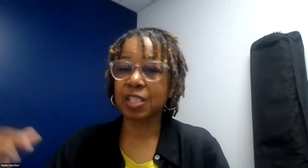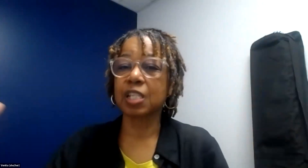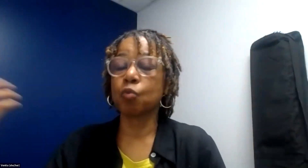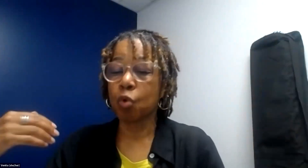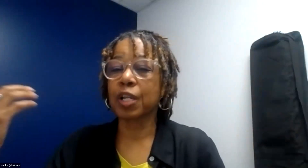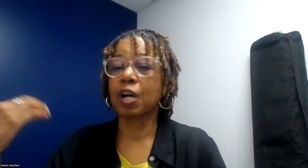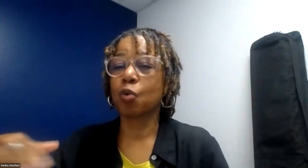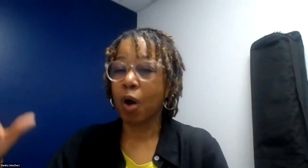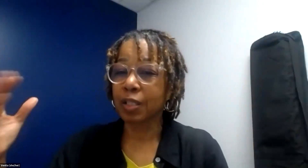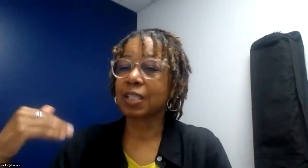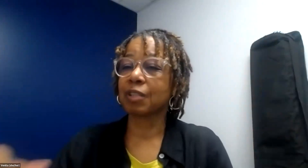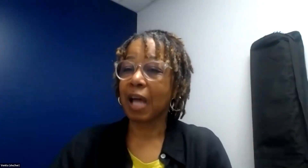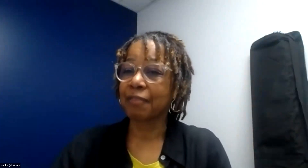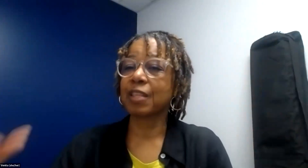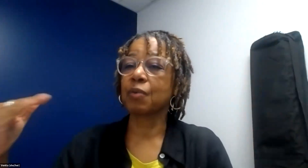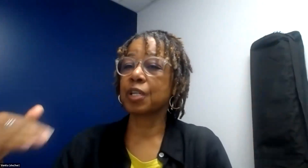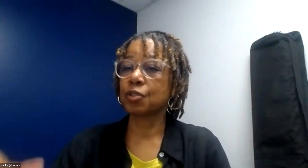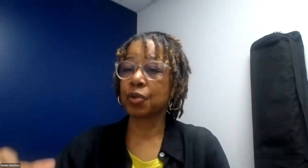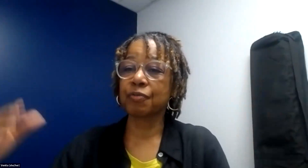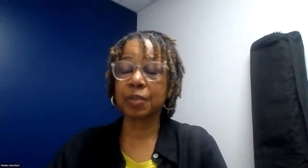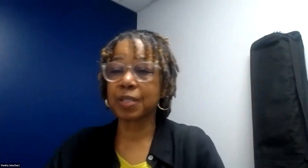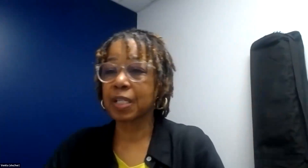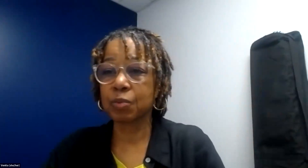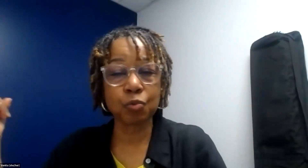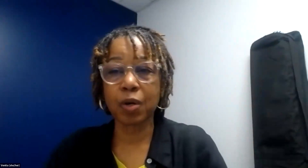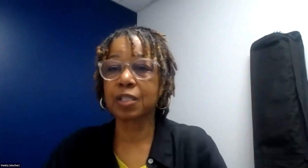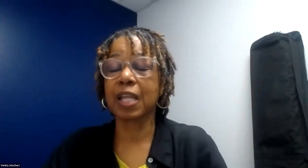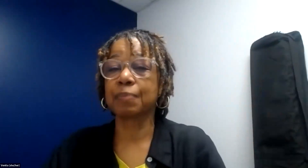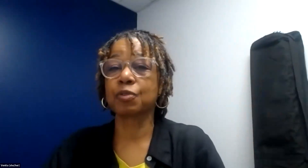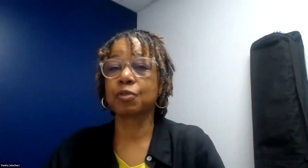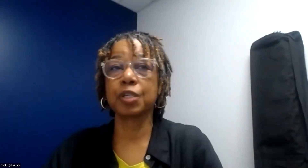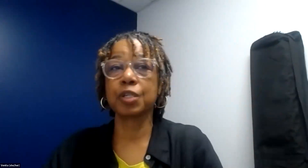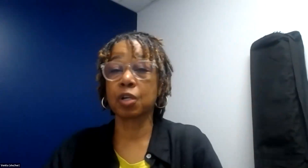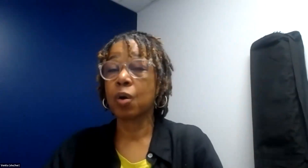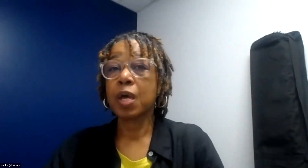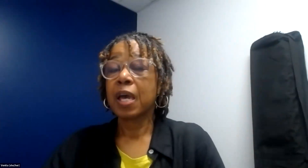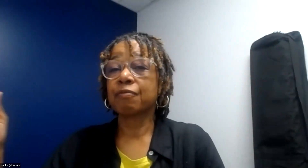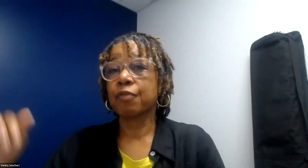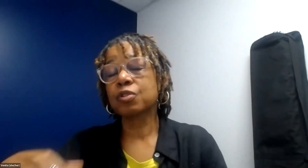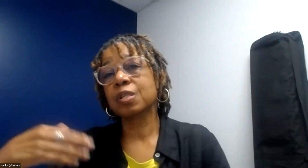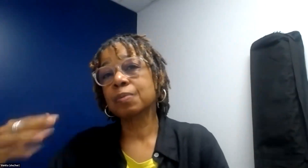we still want a quality of life that we enjoy. Philip said he was running laps 2 years